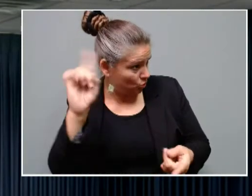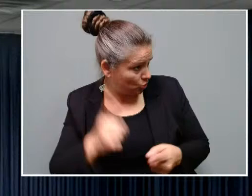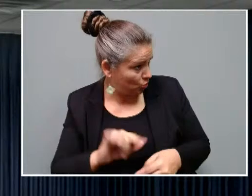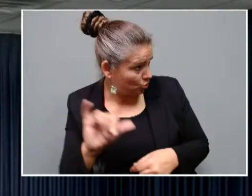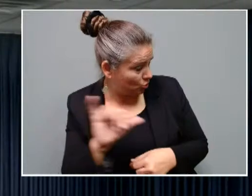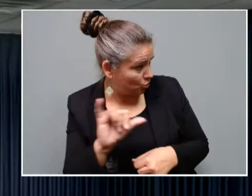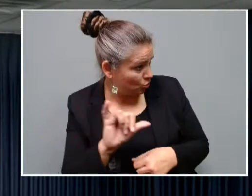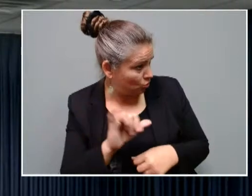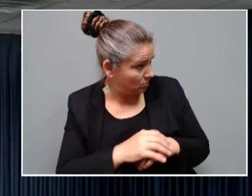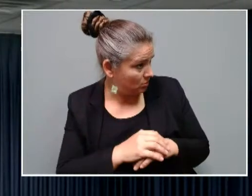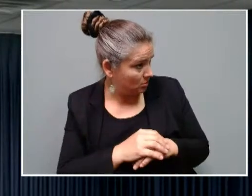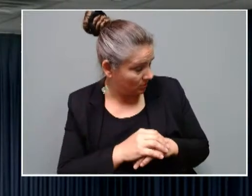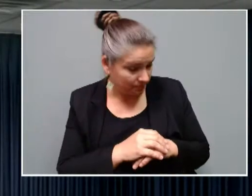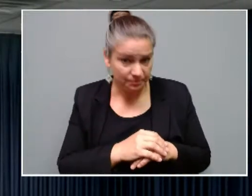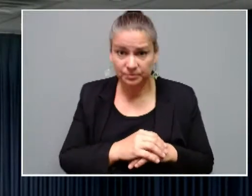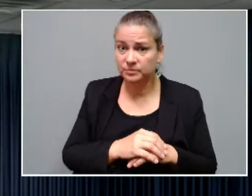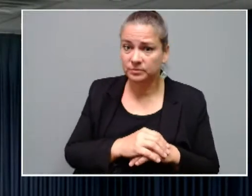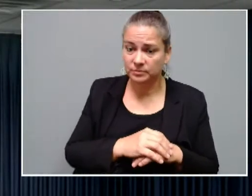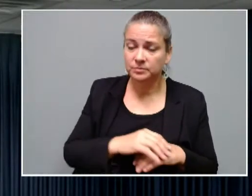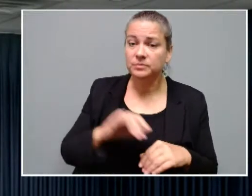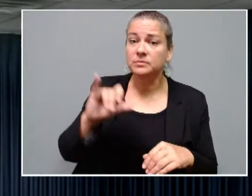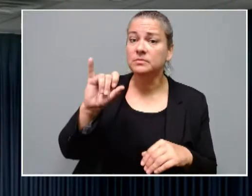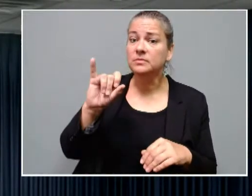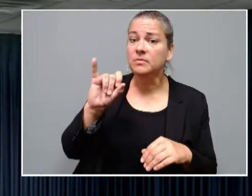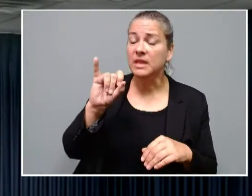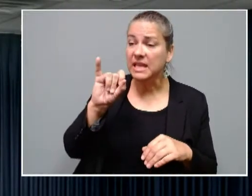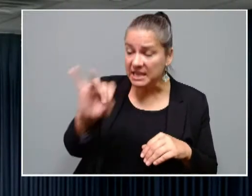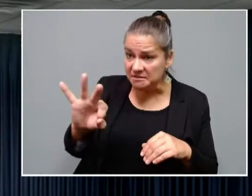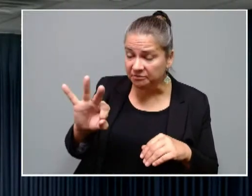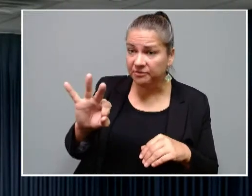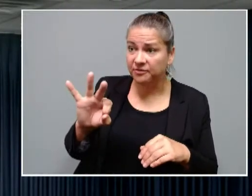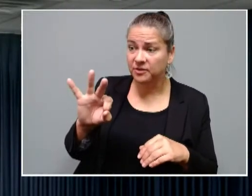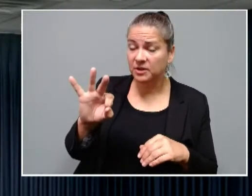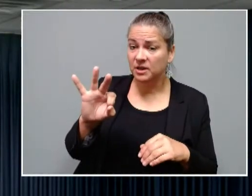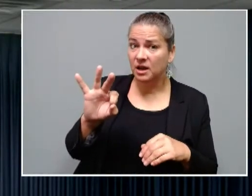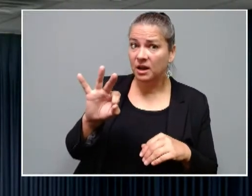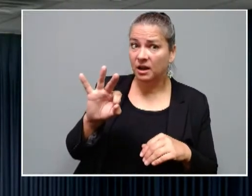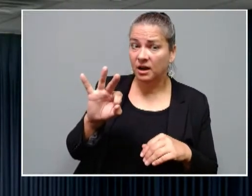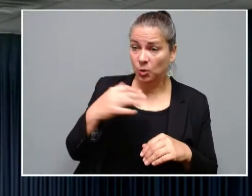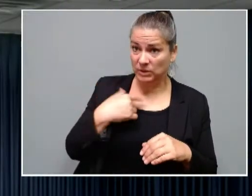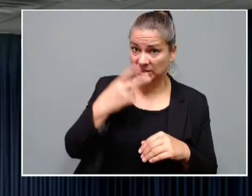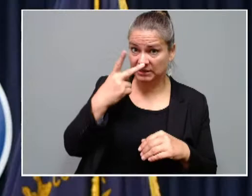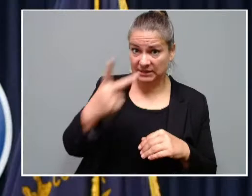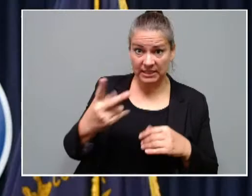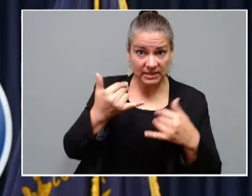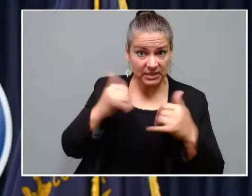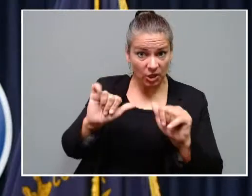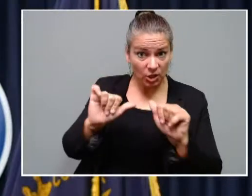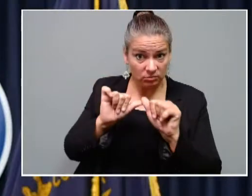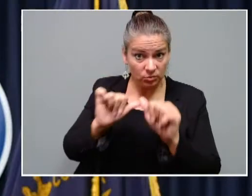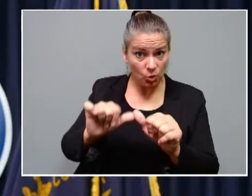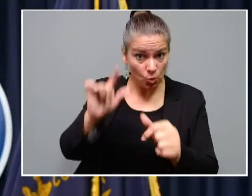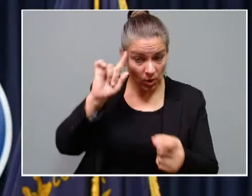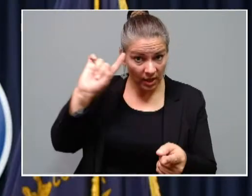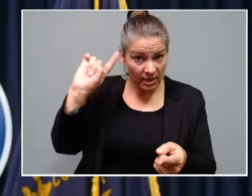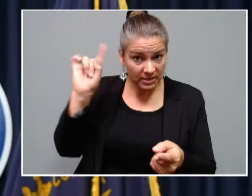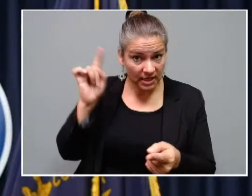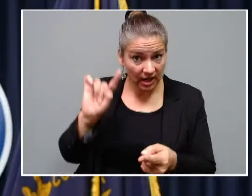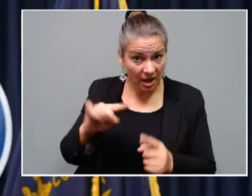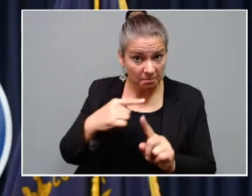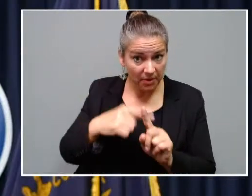So if we continue to see the decline, then yes, there will be a